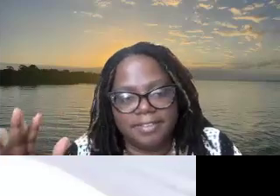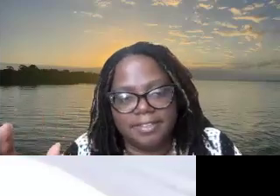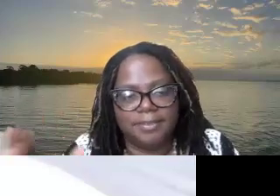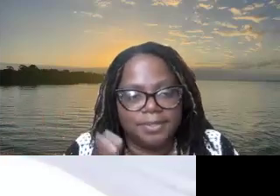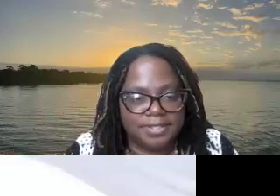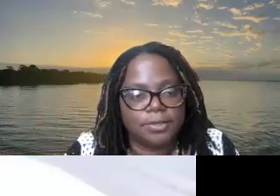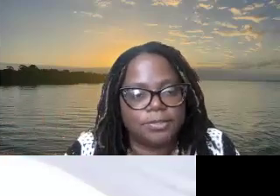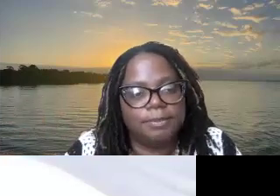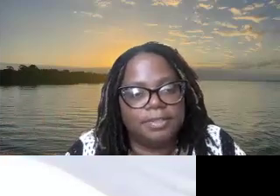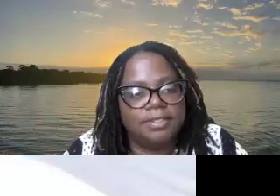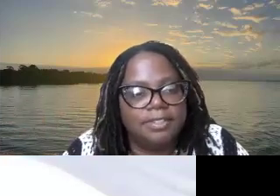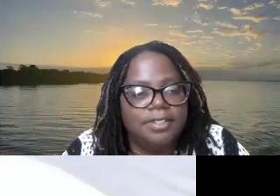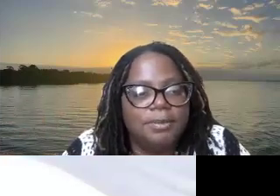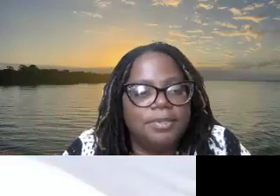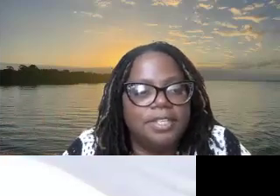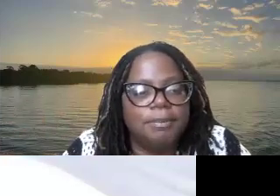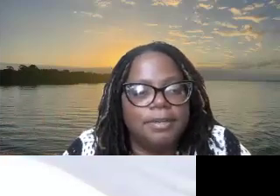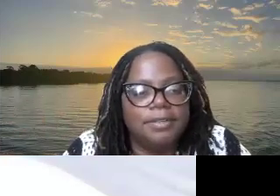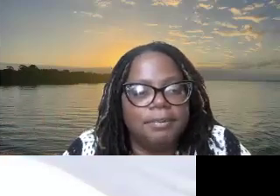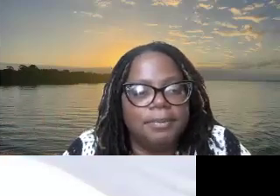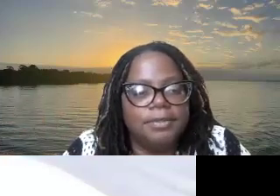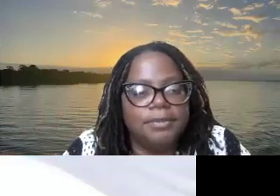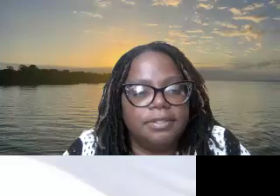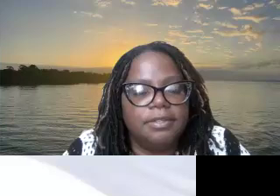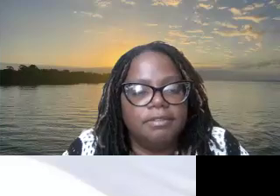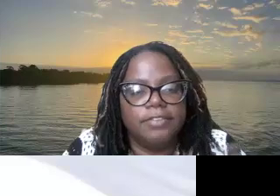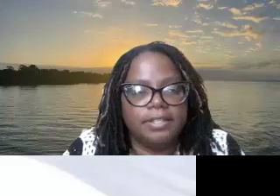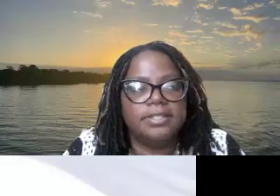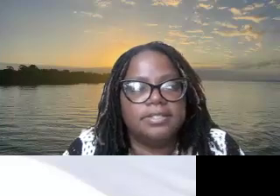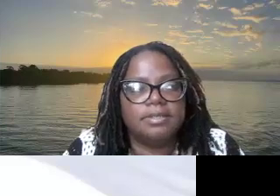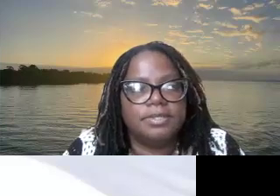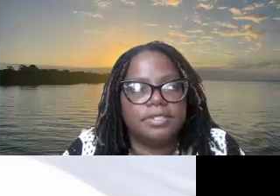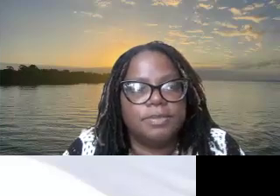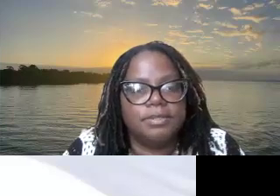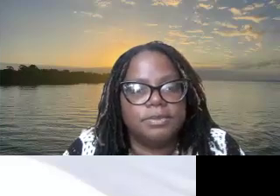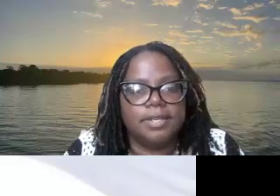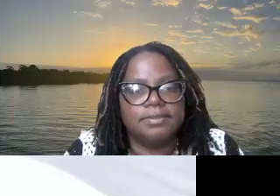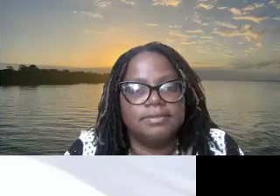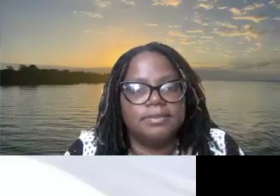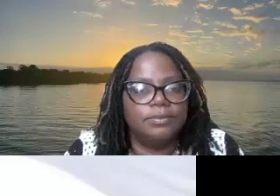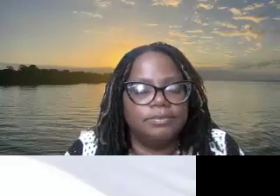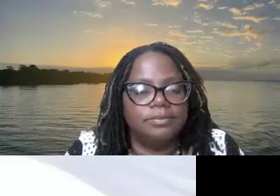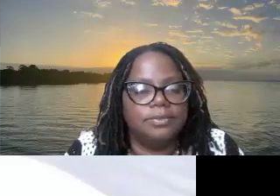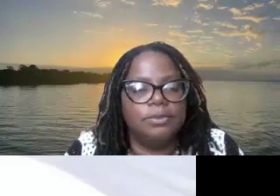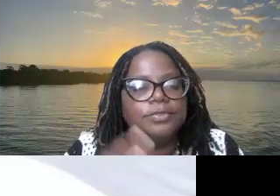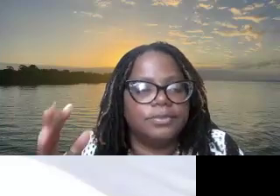that are not, and then what is actual empathy. We're thinking about how you can validate someone's experience without